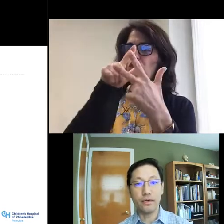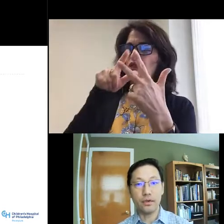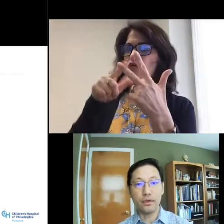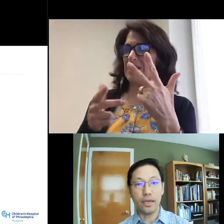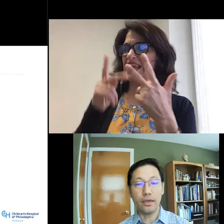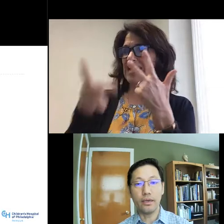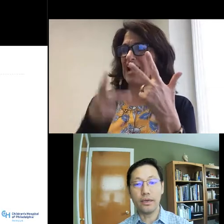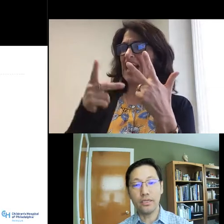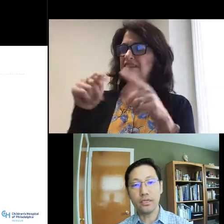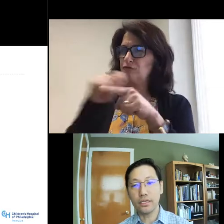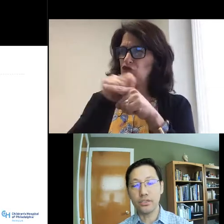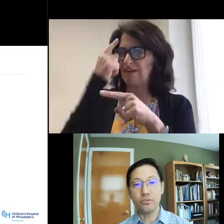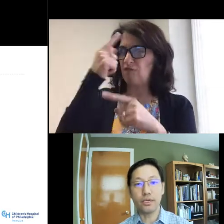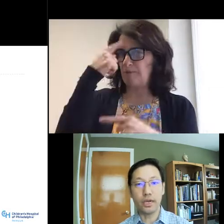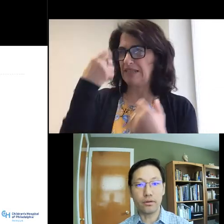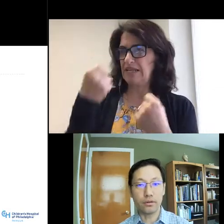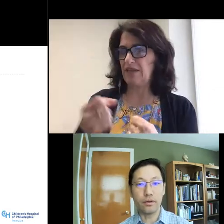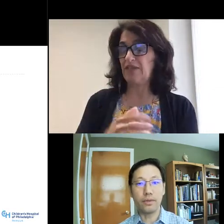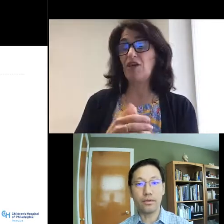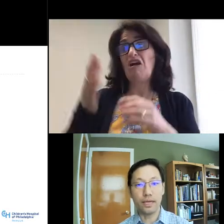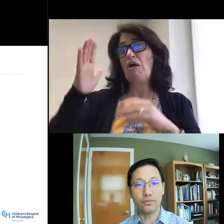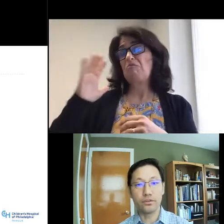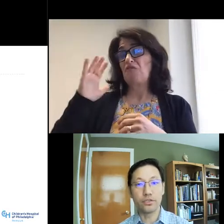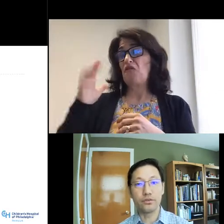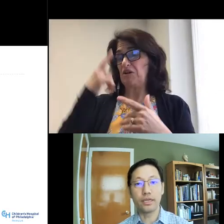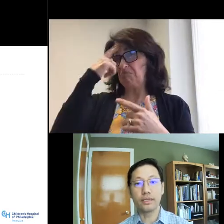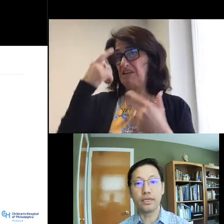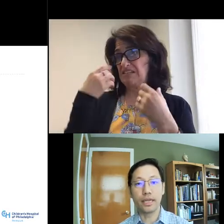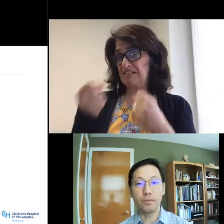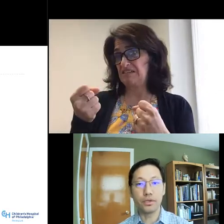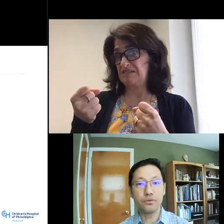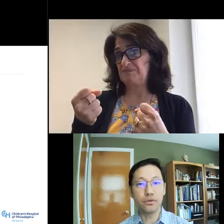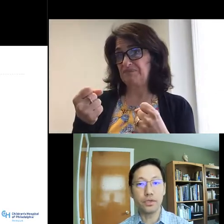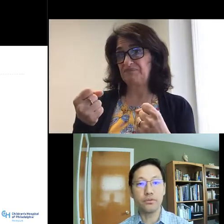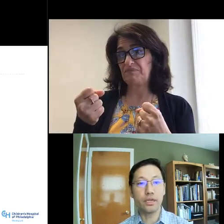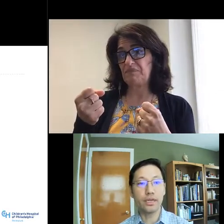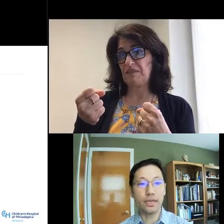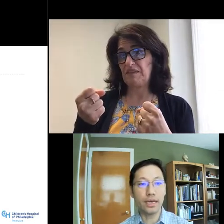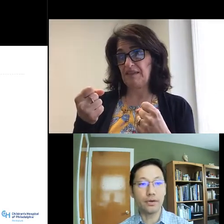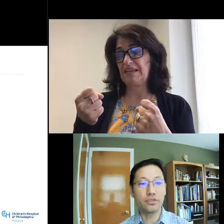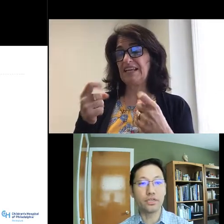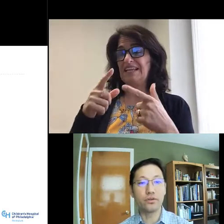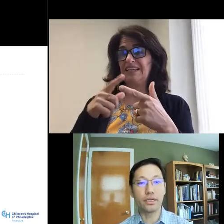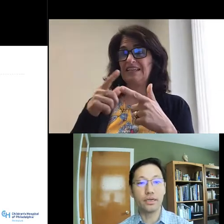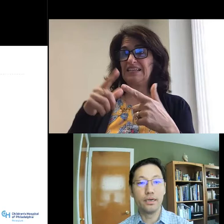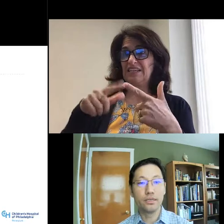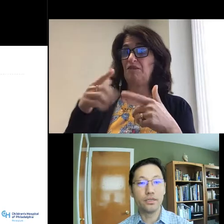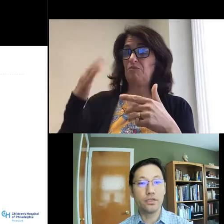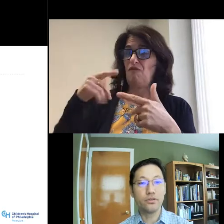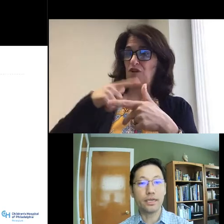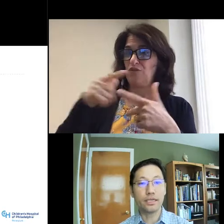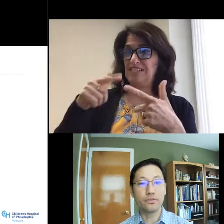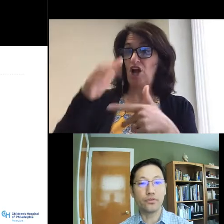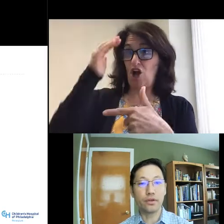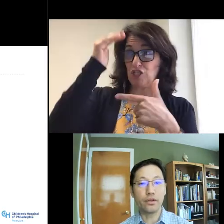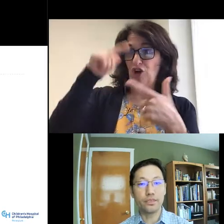training. Initially, it used to be adult mental health first aid training, then came youth training, and now teen training. The teen